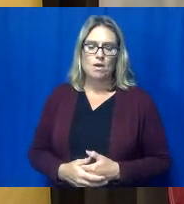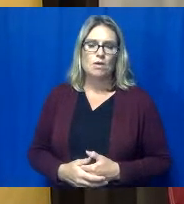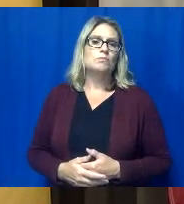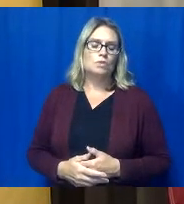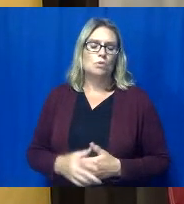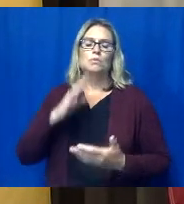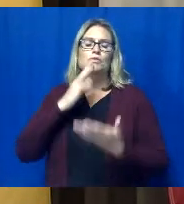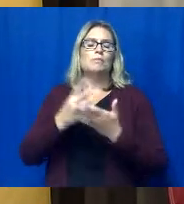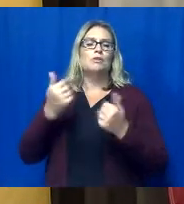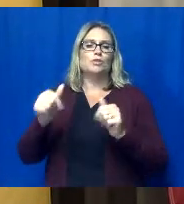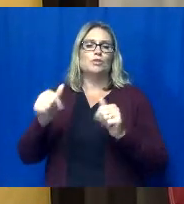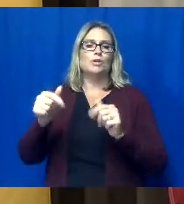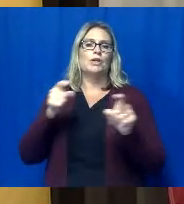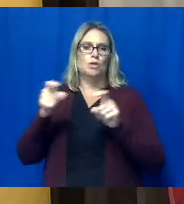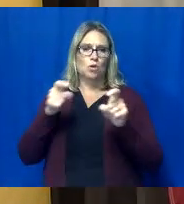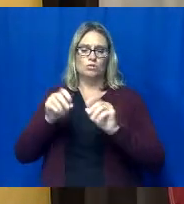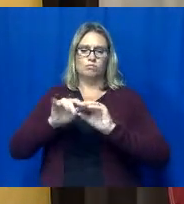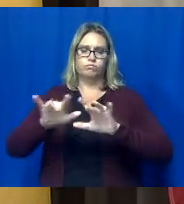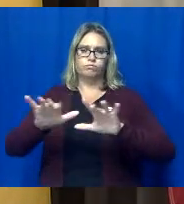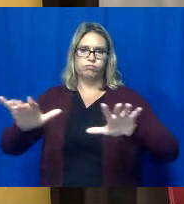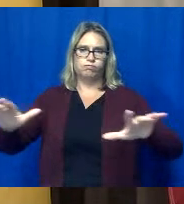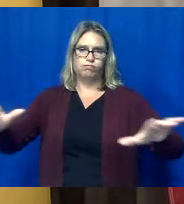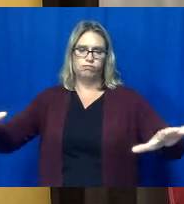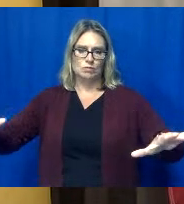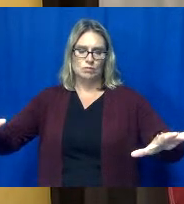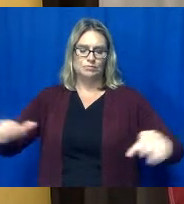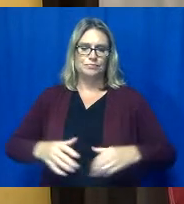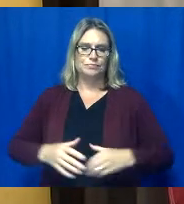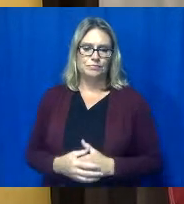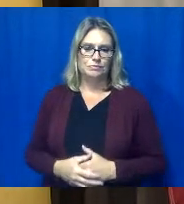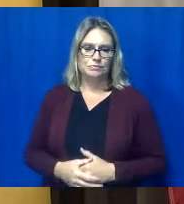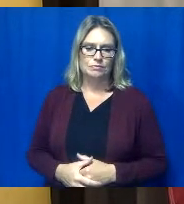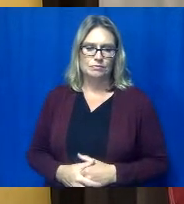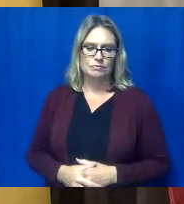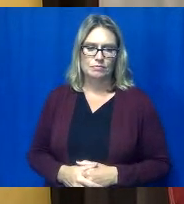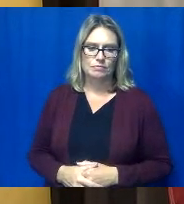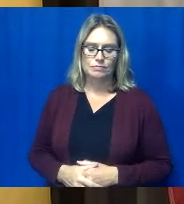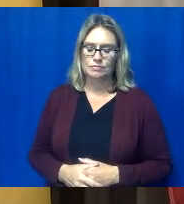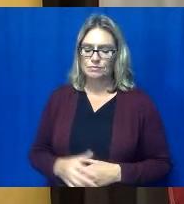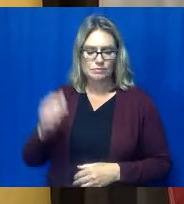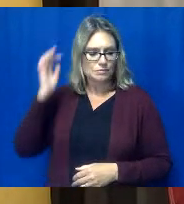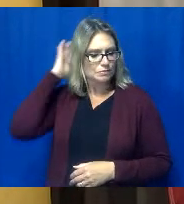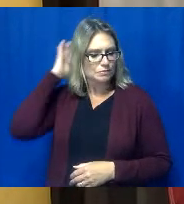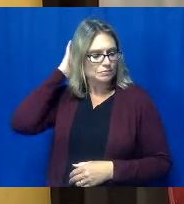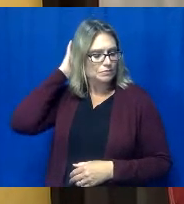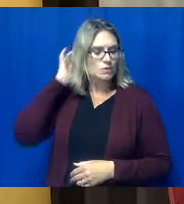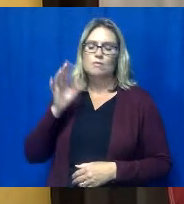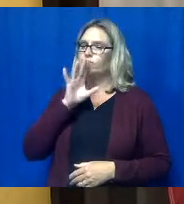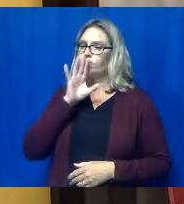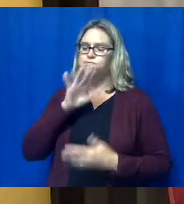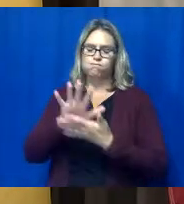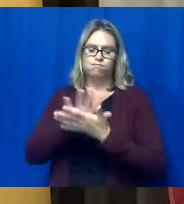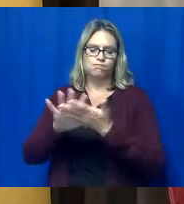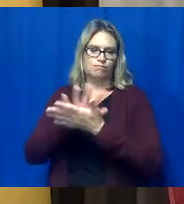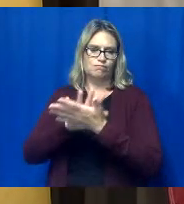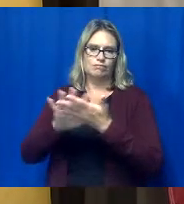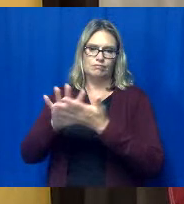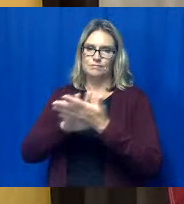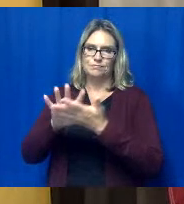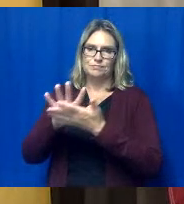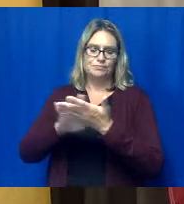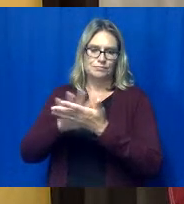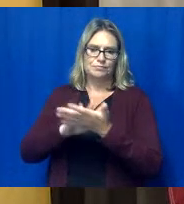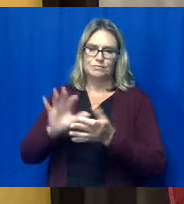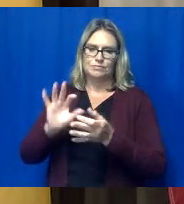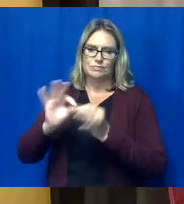and reduce them when it's possible. Obviously, to be in a green phase, it sends a message, but with this message, we